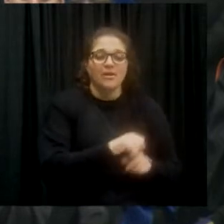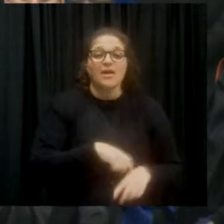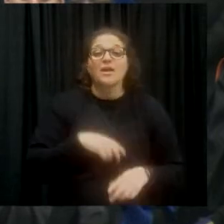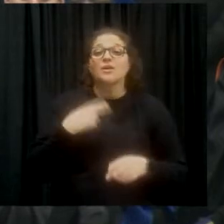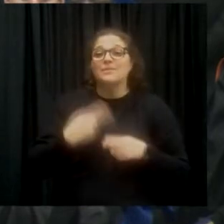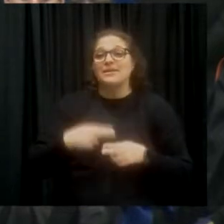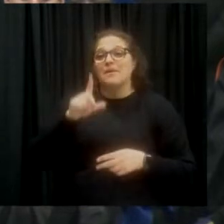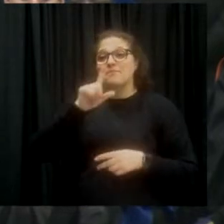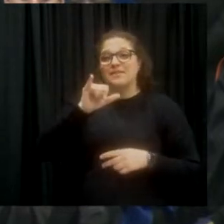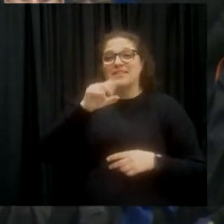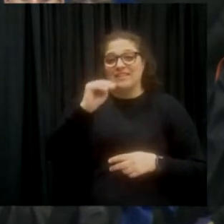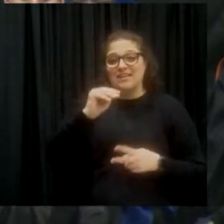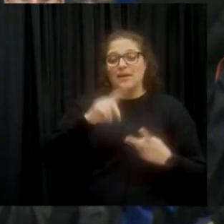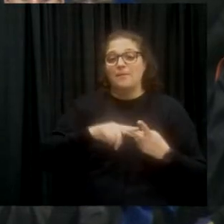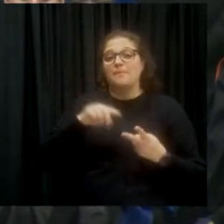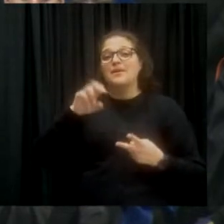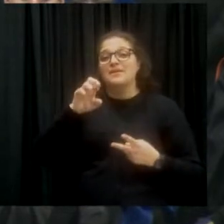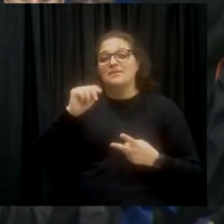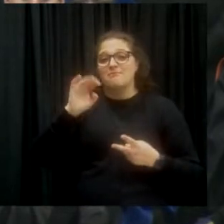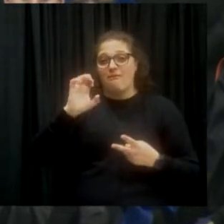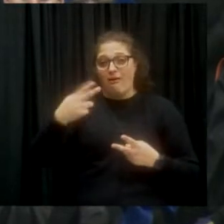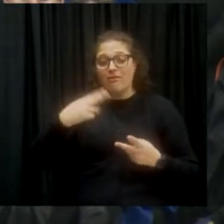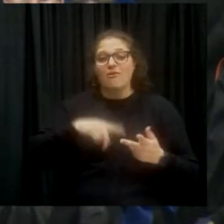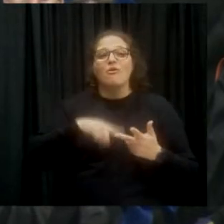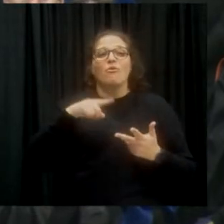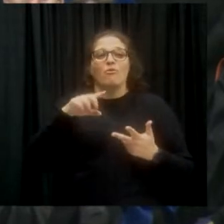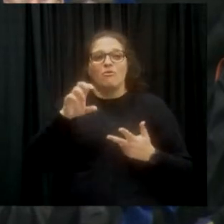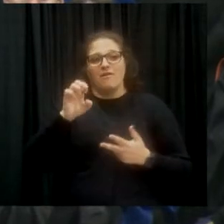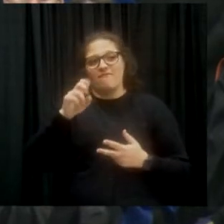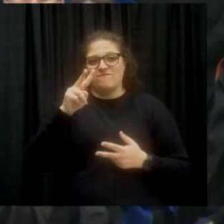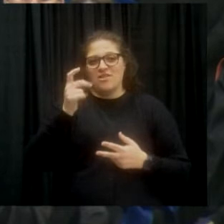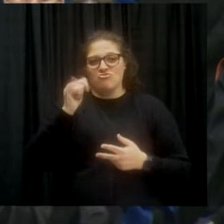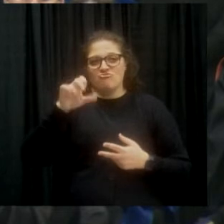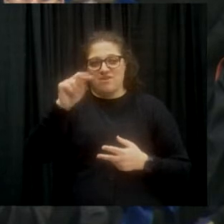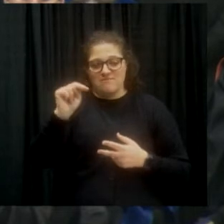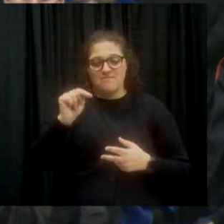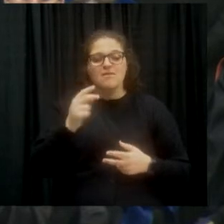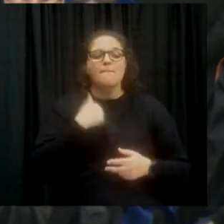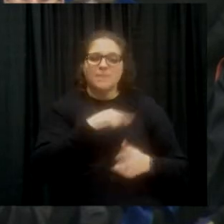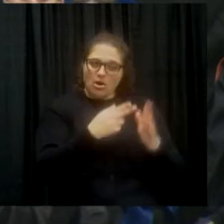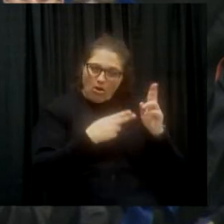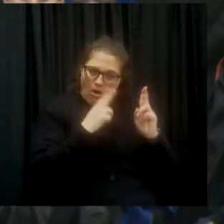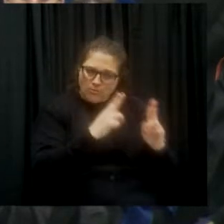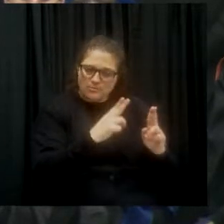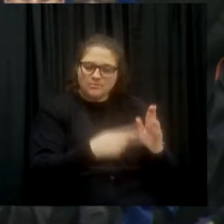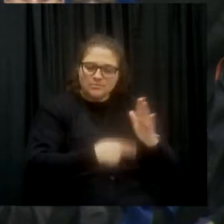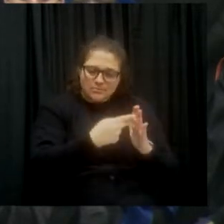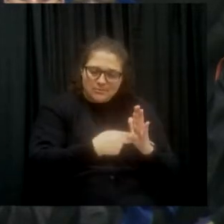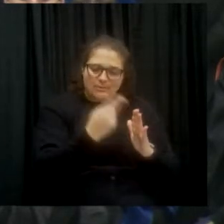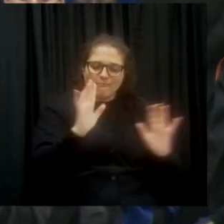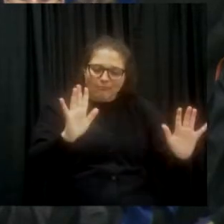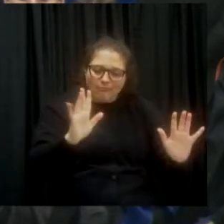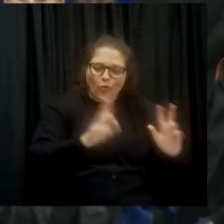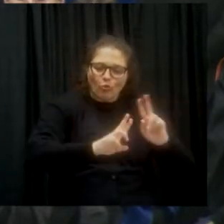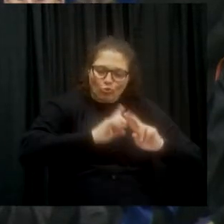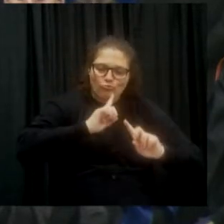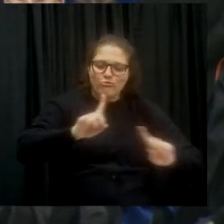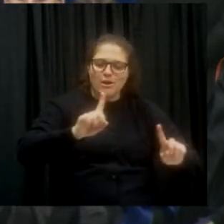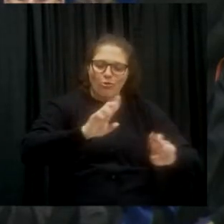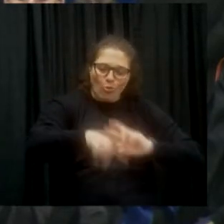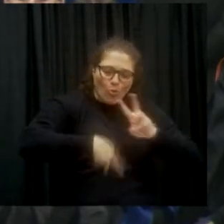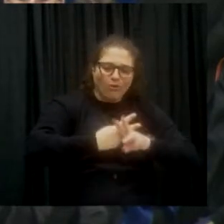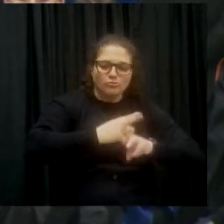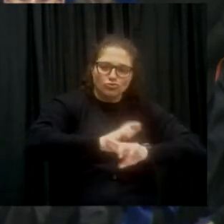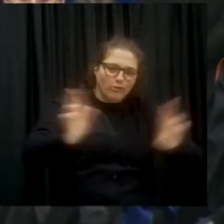named Liam, Enoch, or Rafael Villaren. But in all seriousness, we want to thank you for preparing us for the real world. We're confident